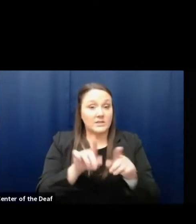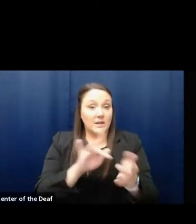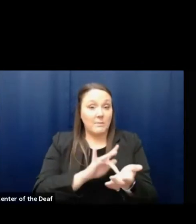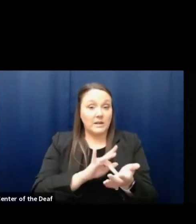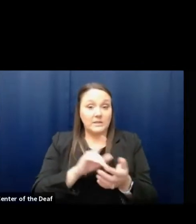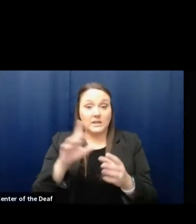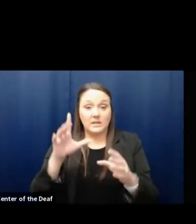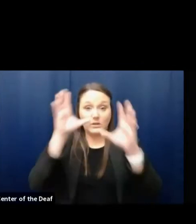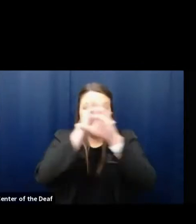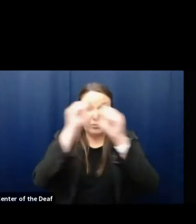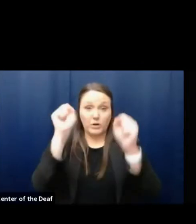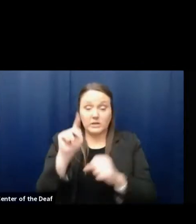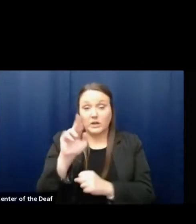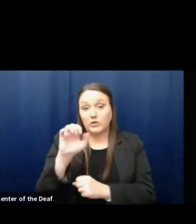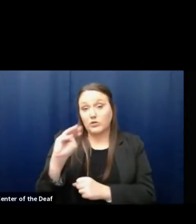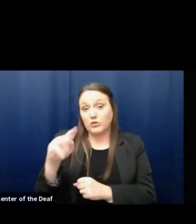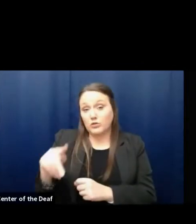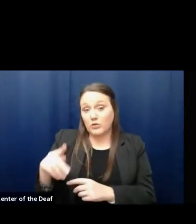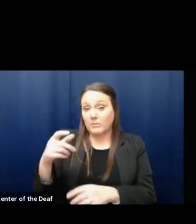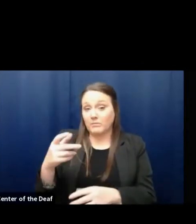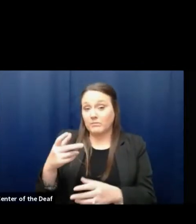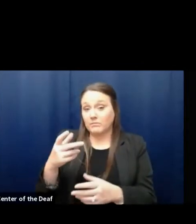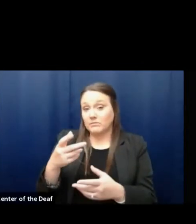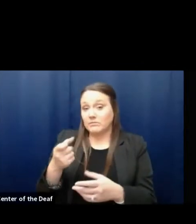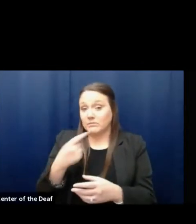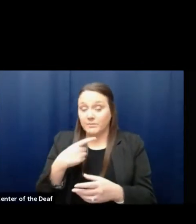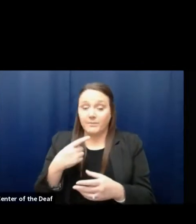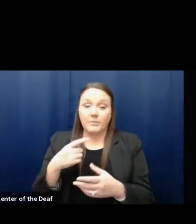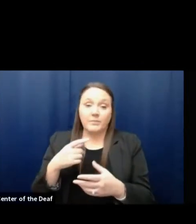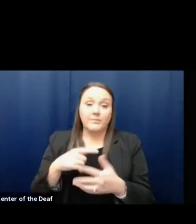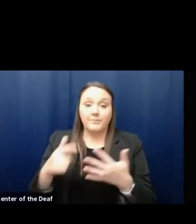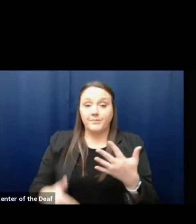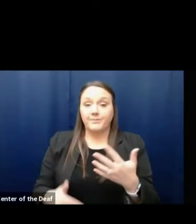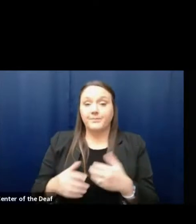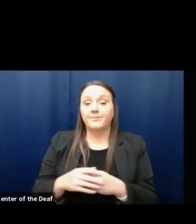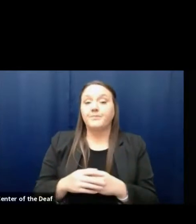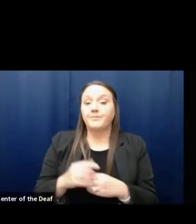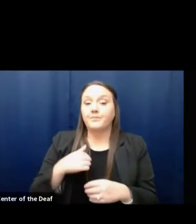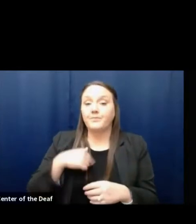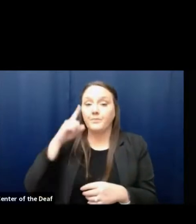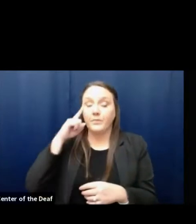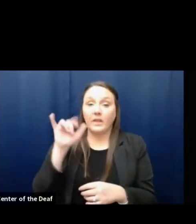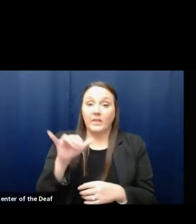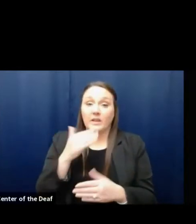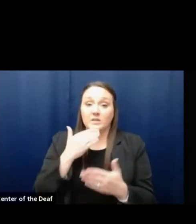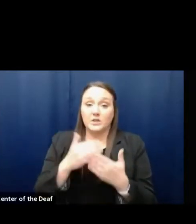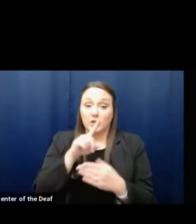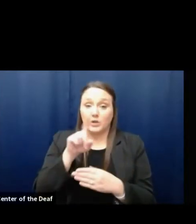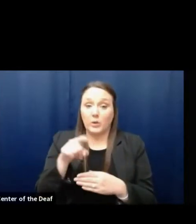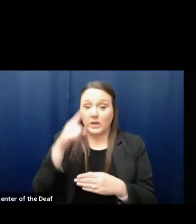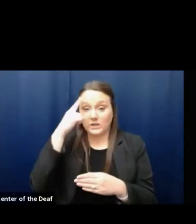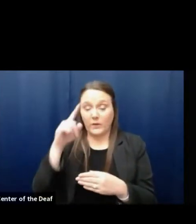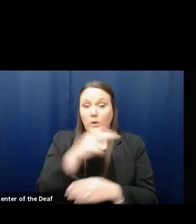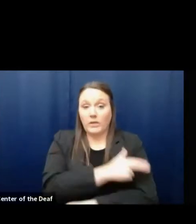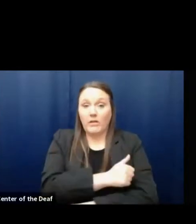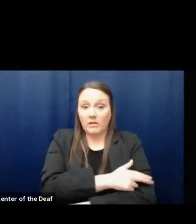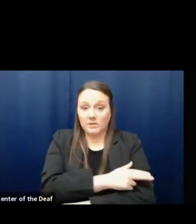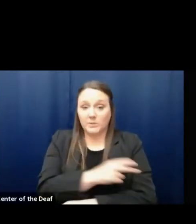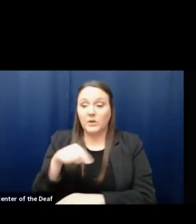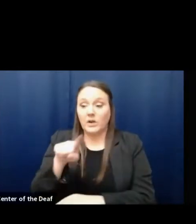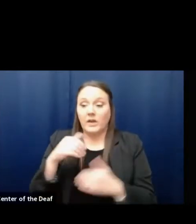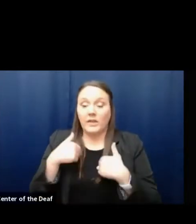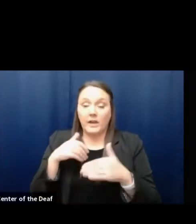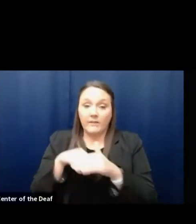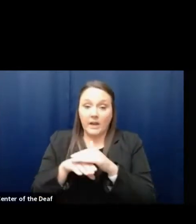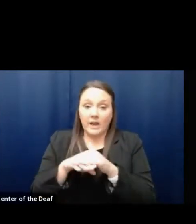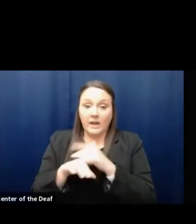received? She's referencing dexamethasone, remdesivir, and the like. I think that that's a great question for the hospitals. They do have access, I know,